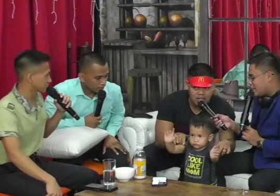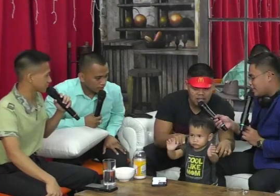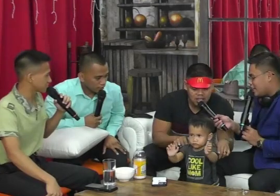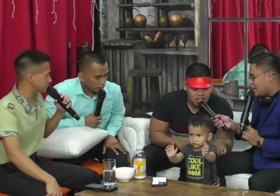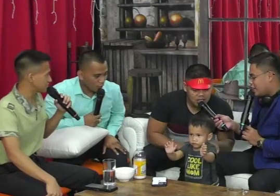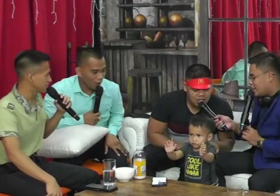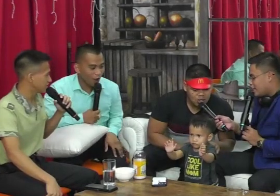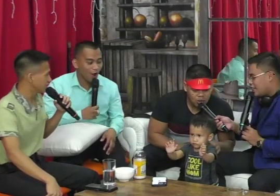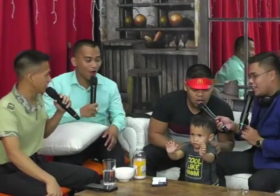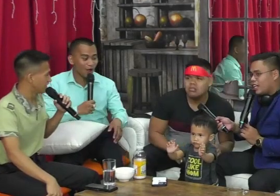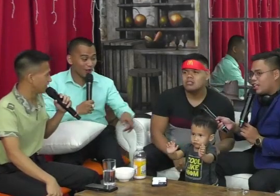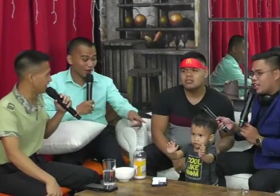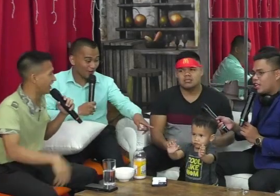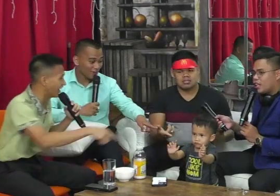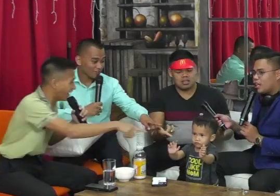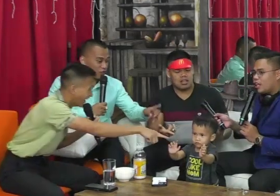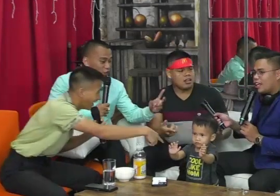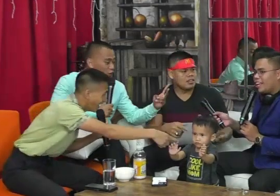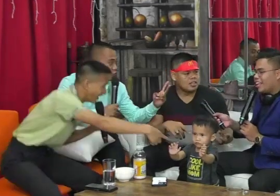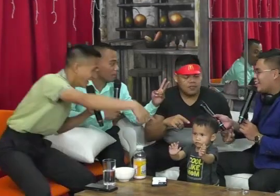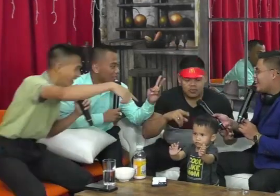Resisting.